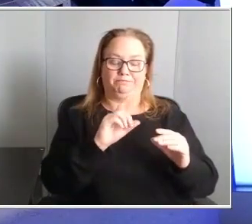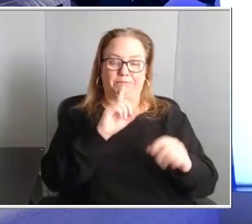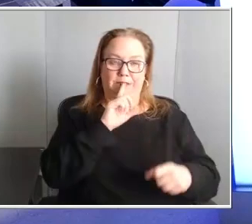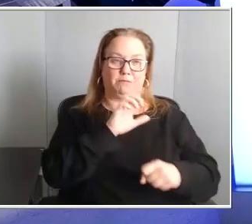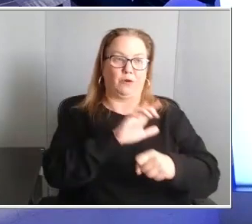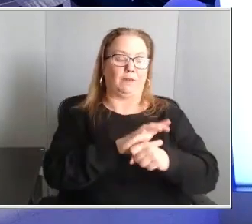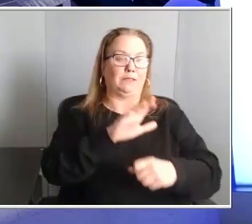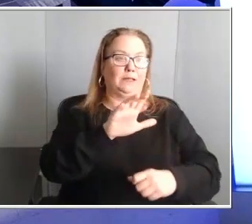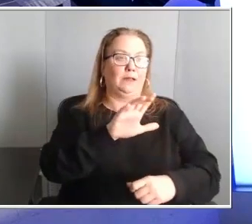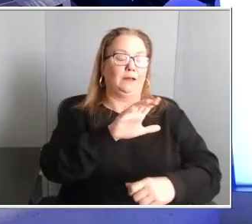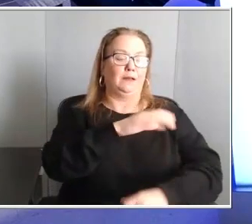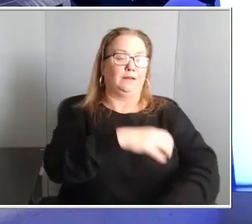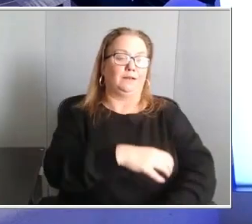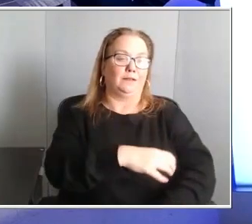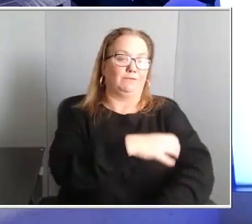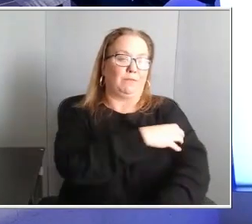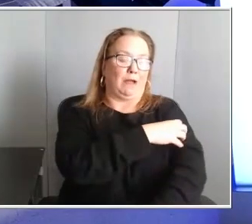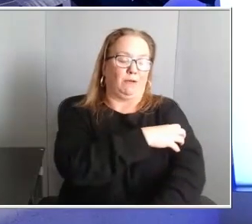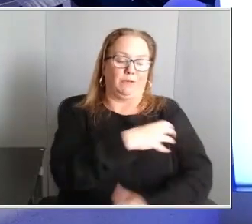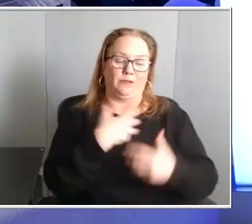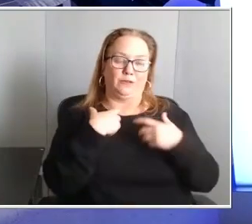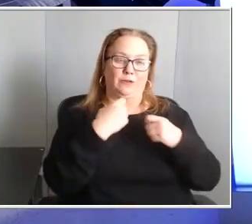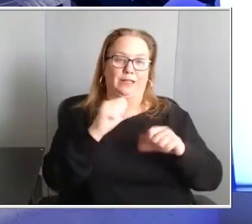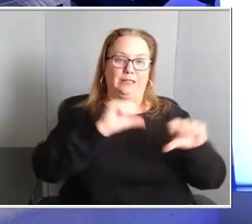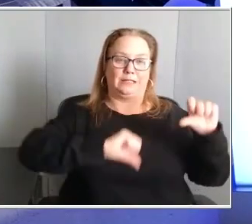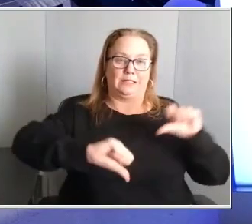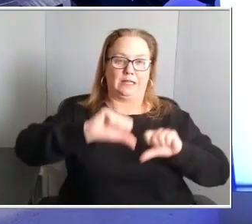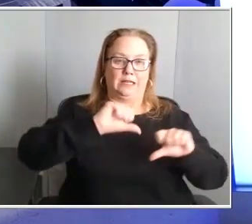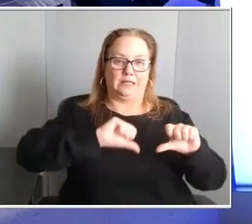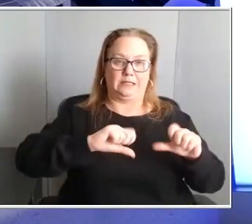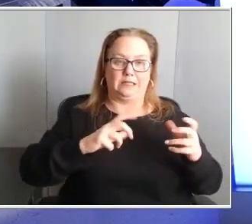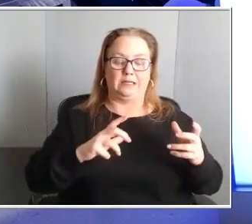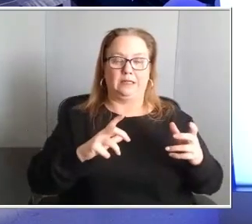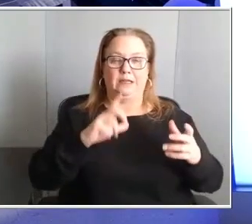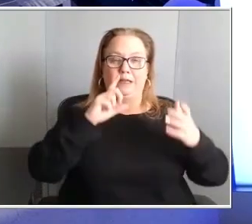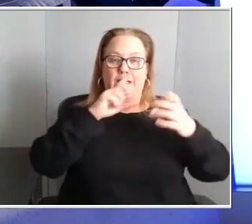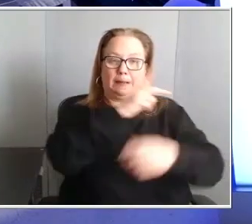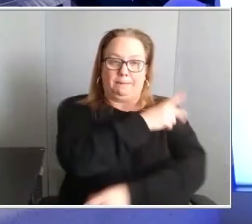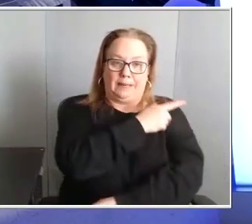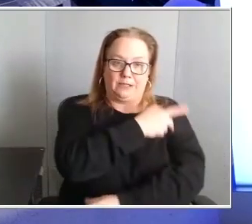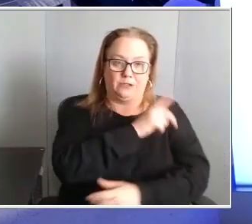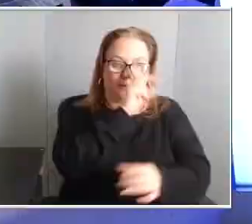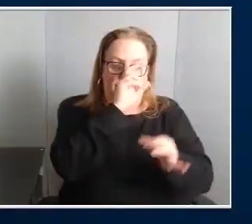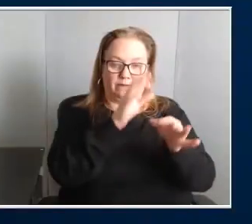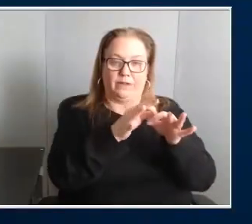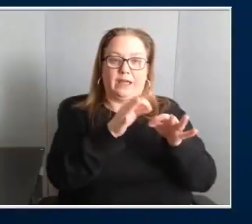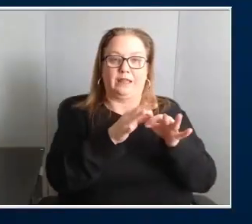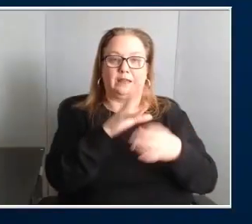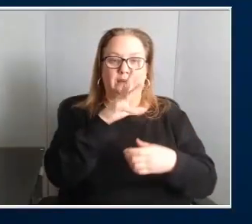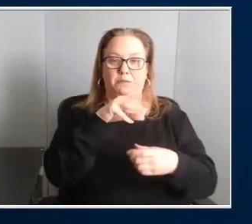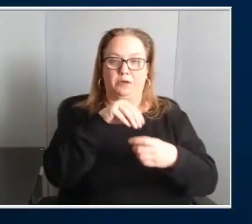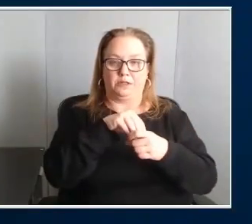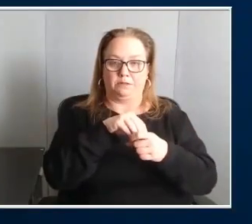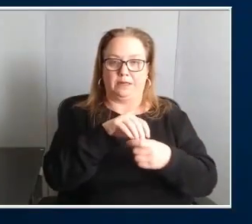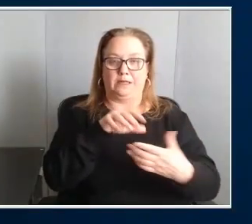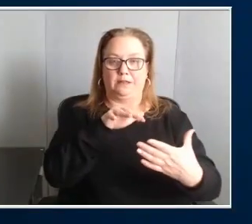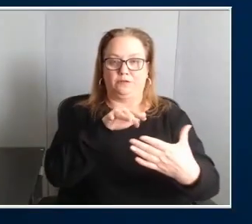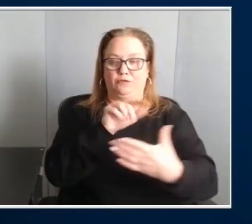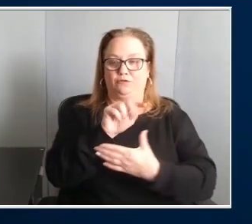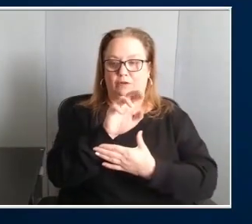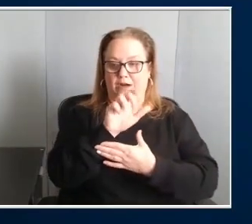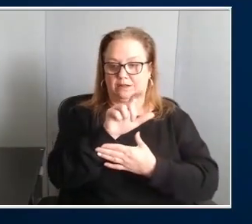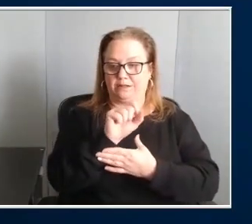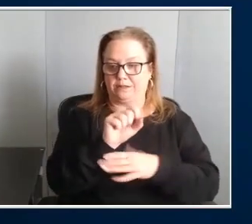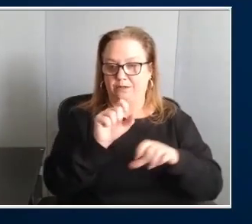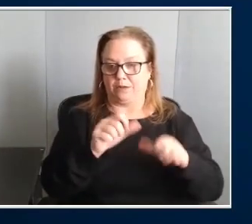of science, but with people who want to do investigation and patients who have the faith to participate in those trials so we